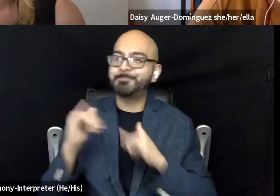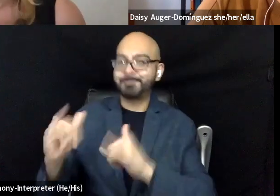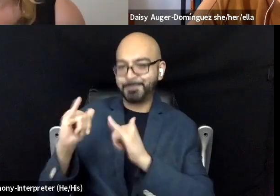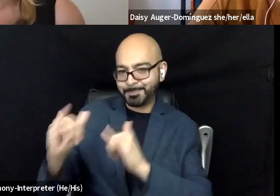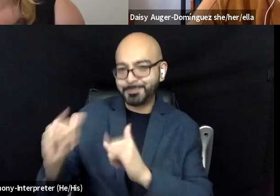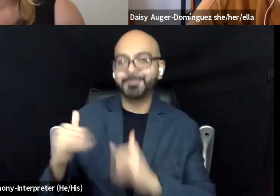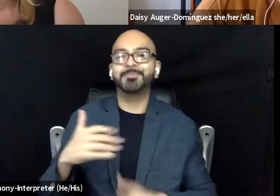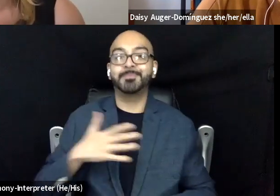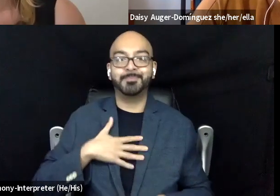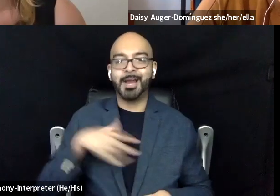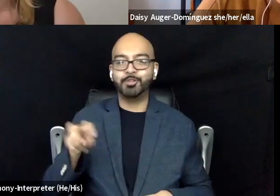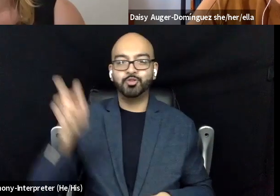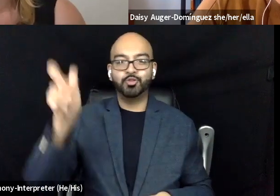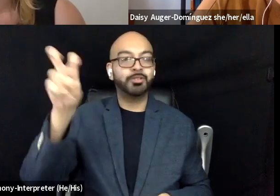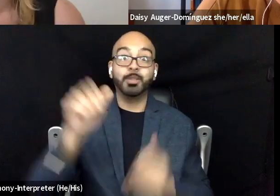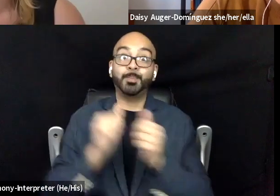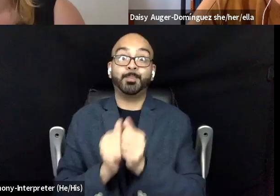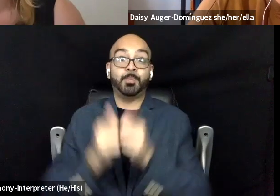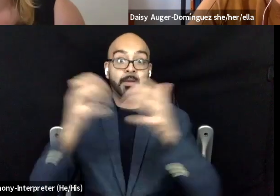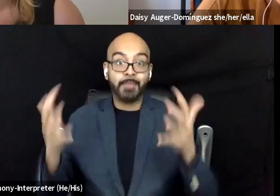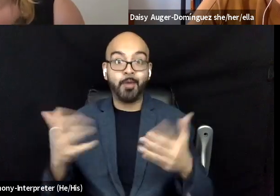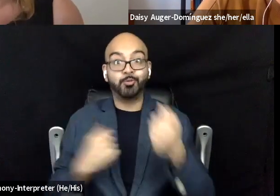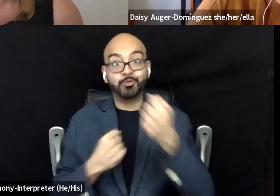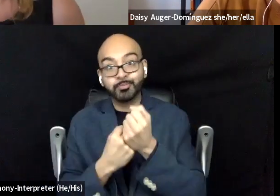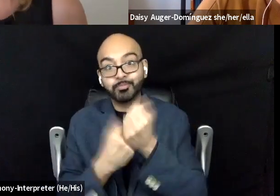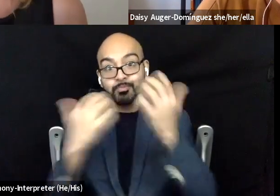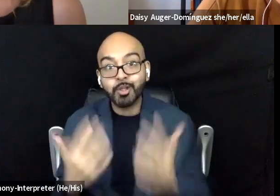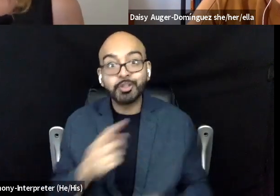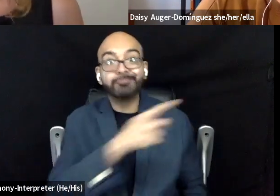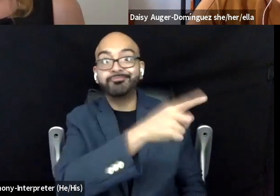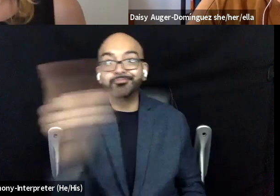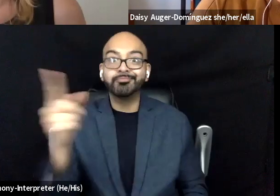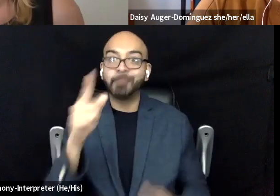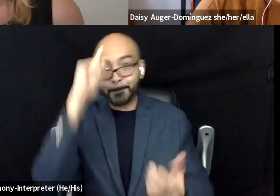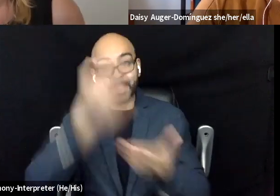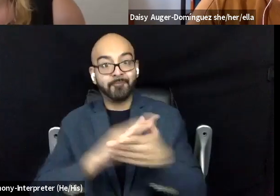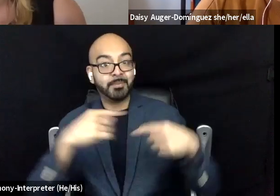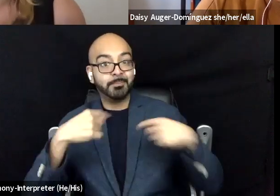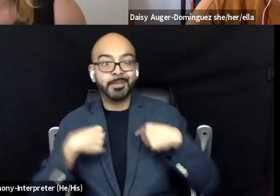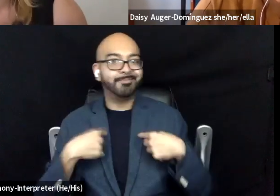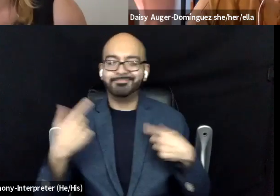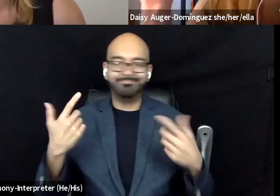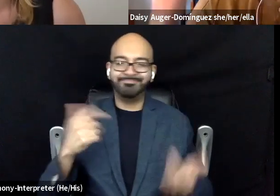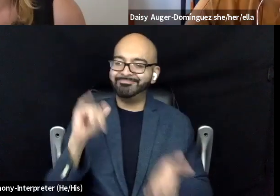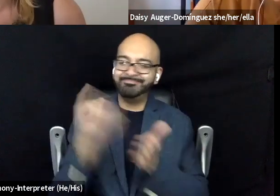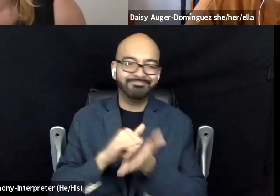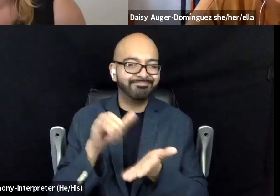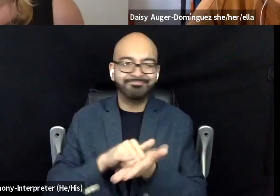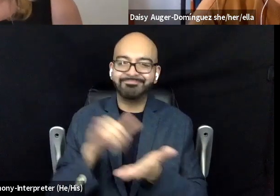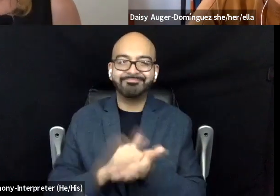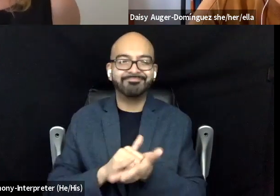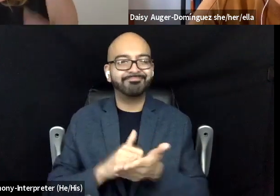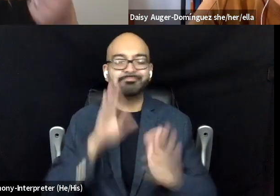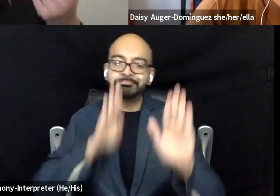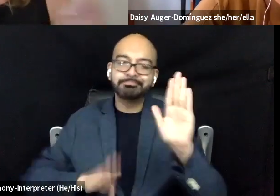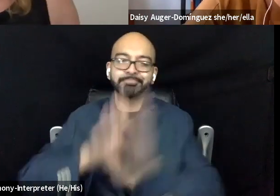There's no way I would be where I am today without those sponsors, without those people that believed in me, even when I didn't necessarily believe in myself, and kind